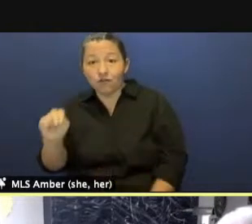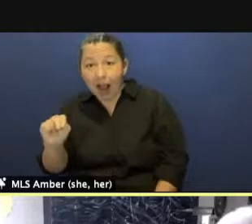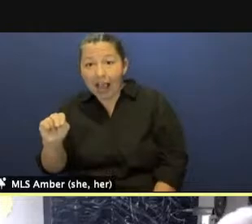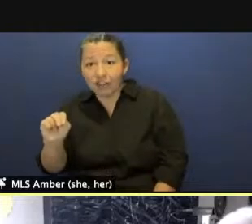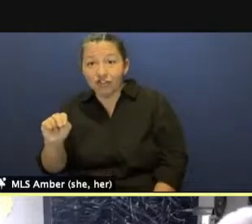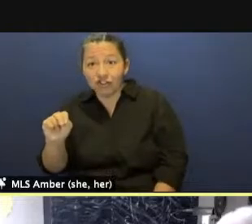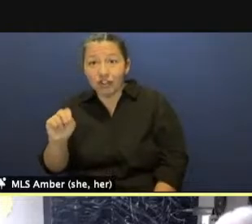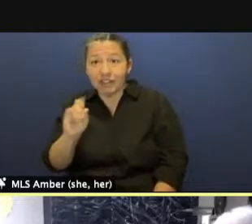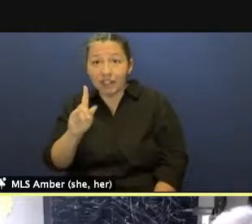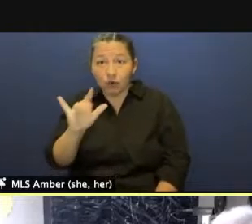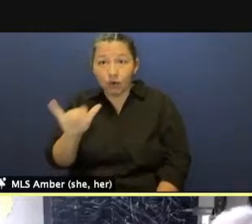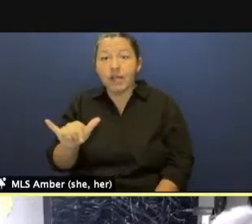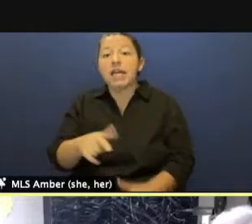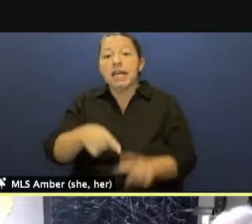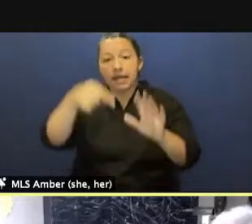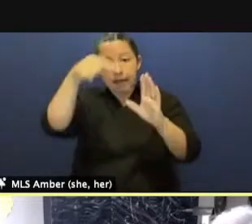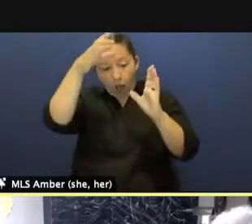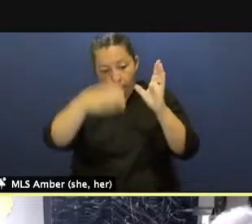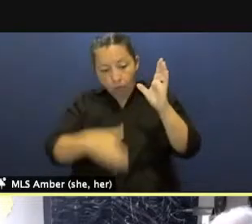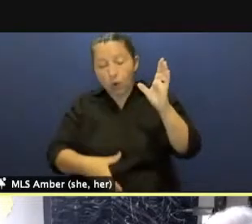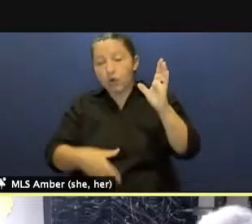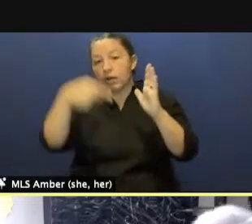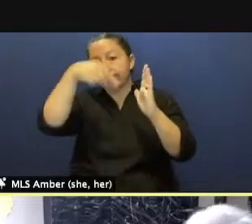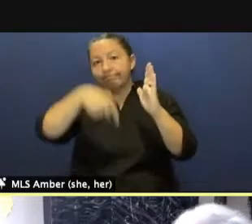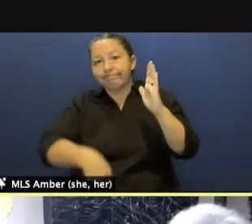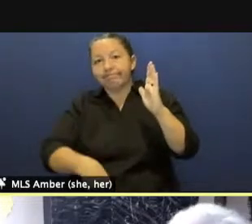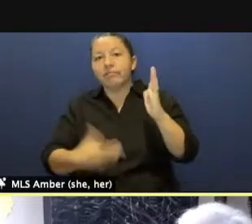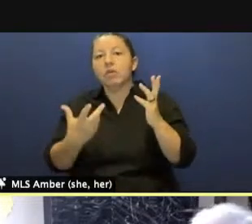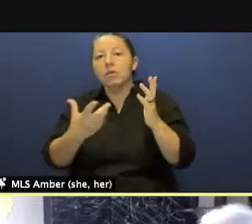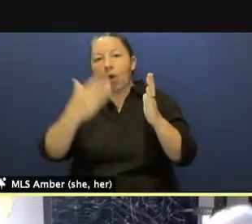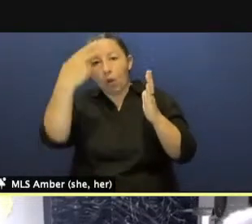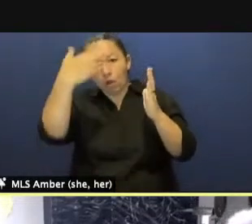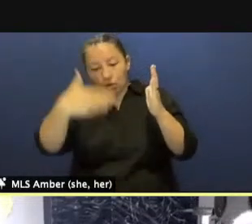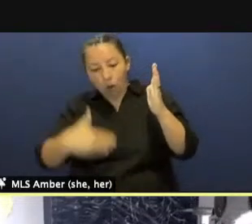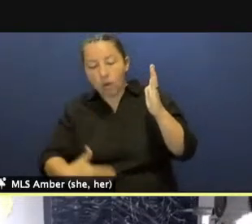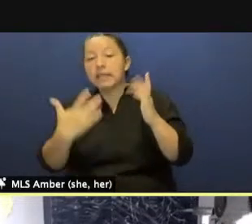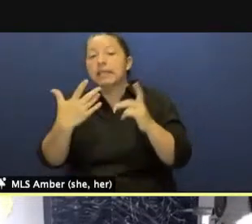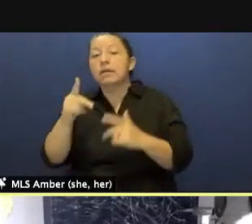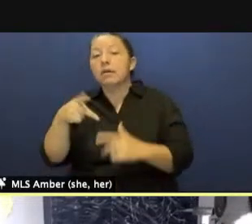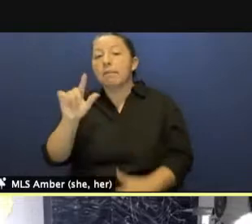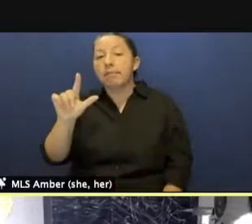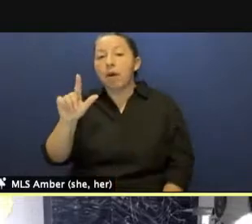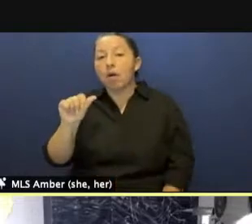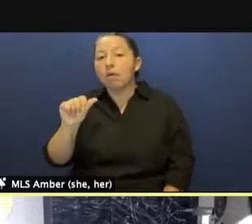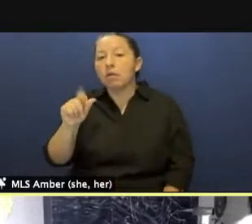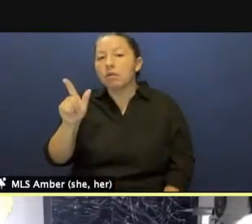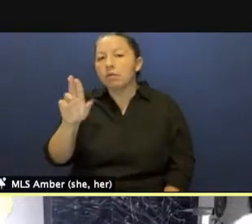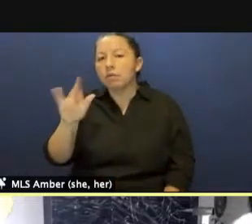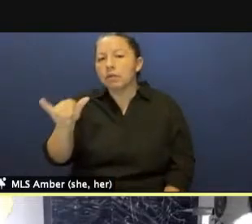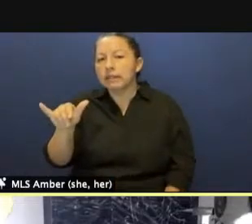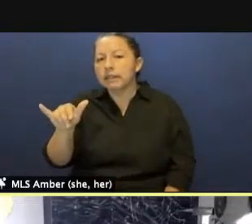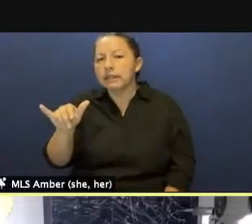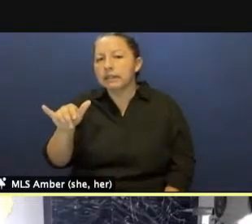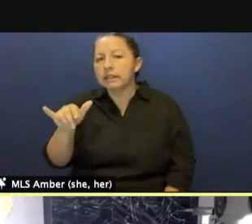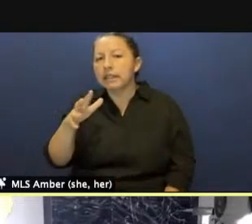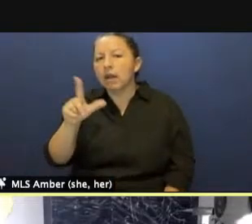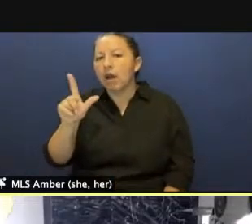this portion of the double drive tube. Paul Lucy and